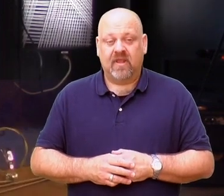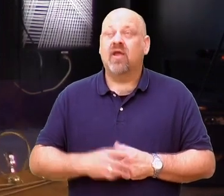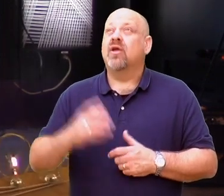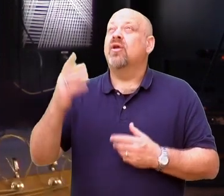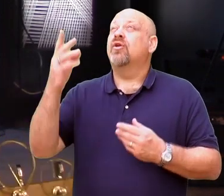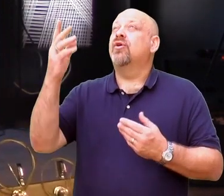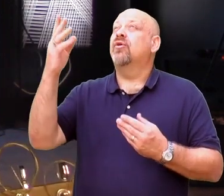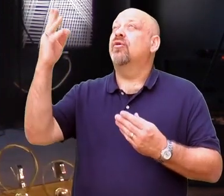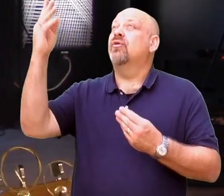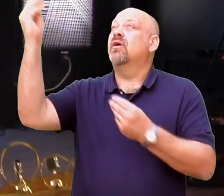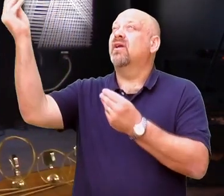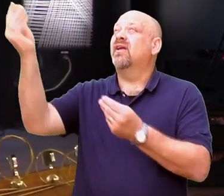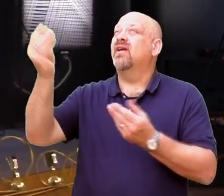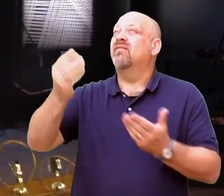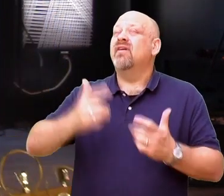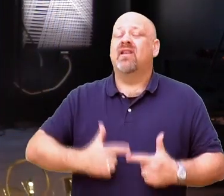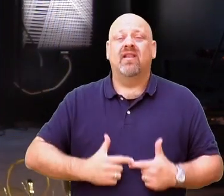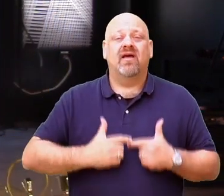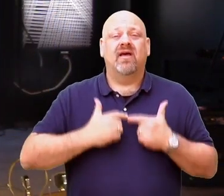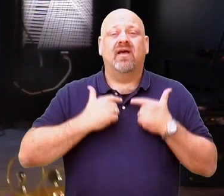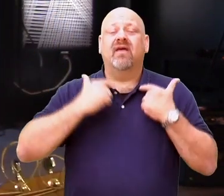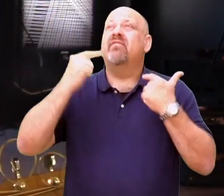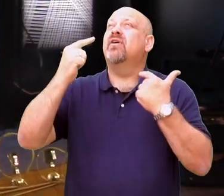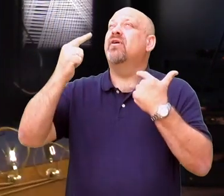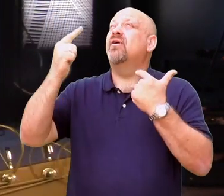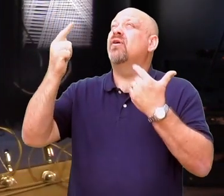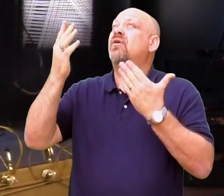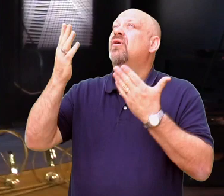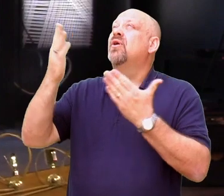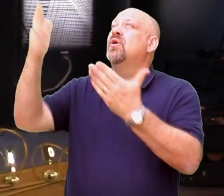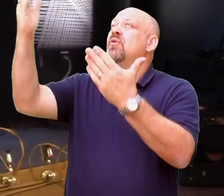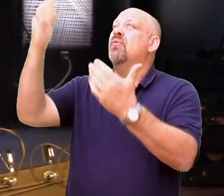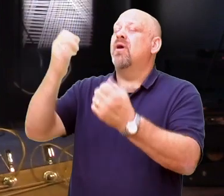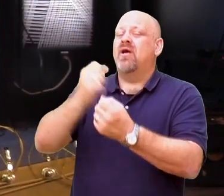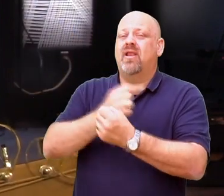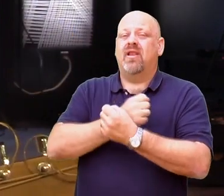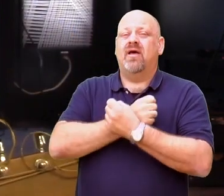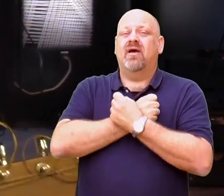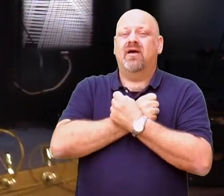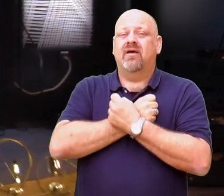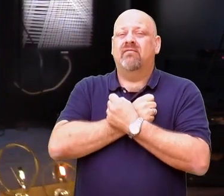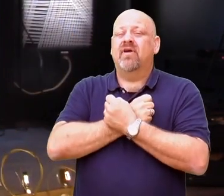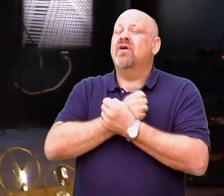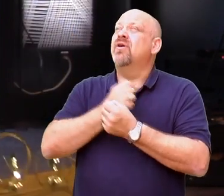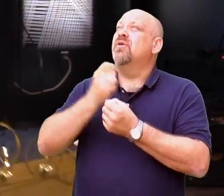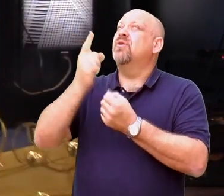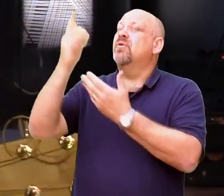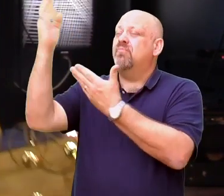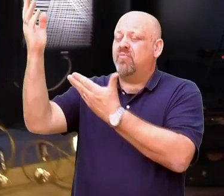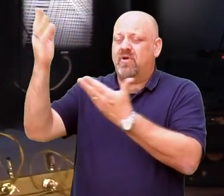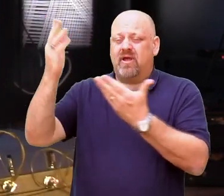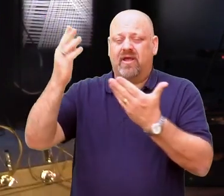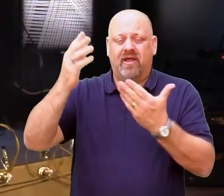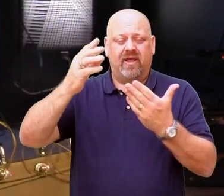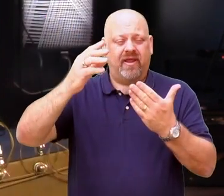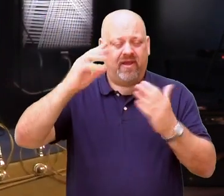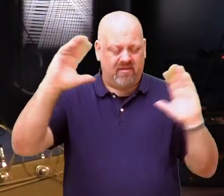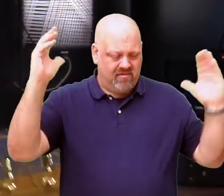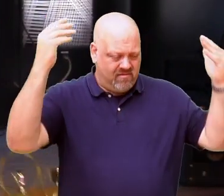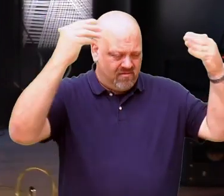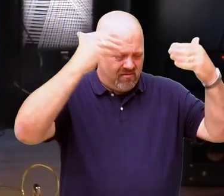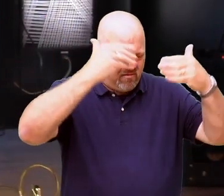You give life. You give life. You are love, you